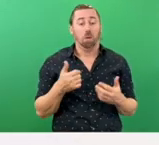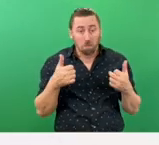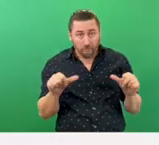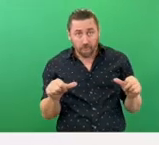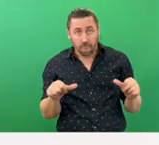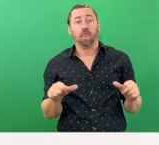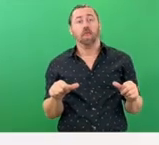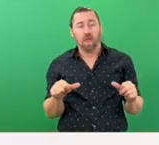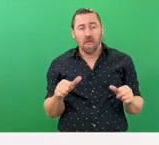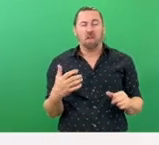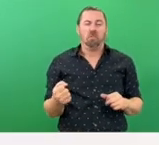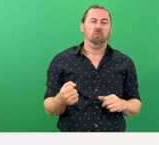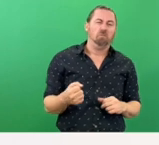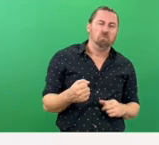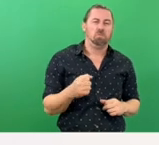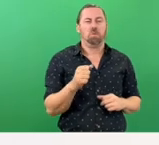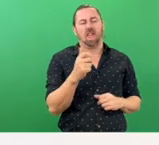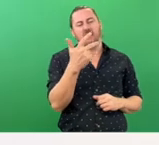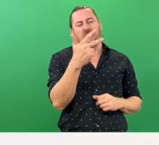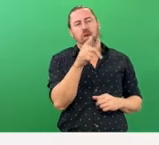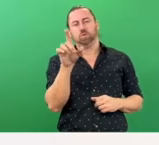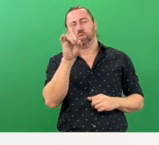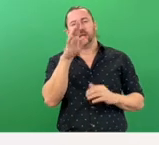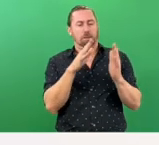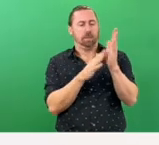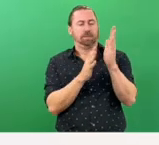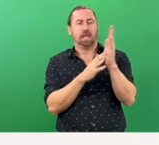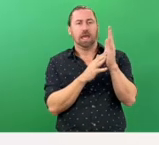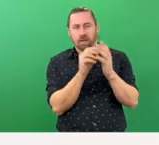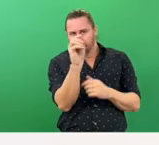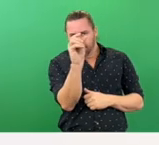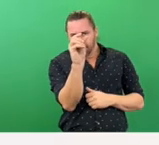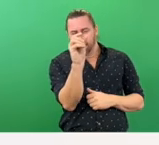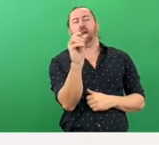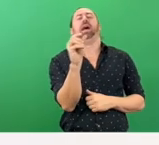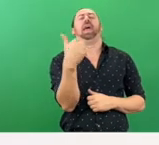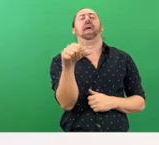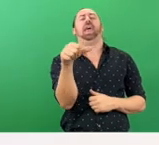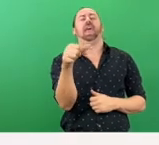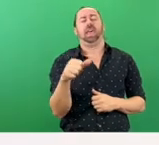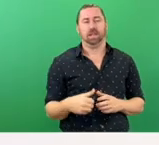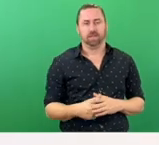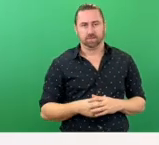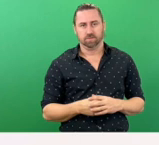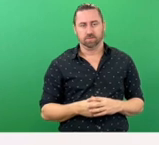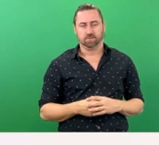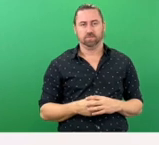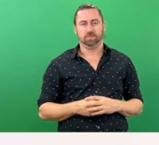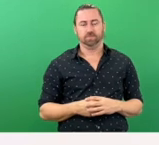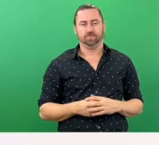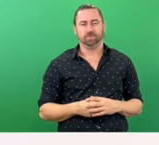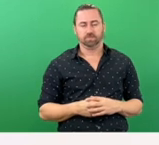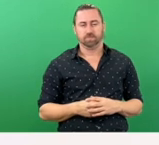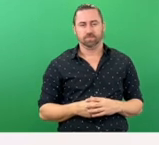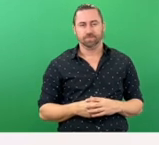up exposing about 8 to 10 mils of that lead. Here, let's switch over to the other camera. I'll show everybody a close-up. Okay,